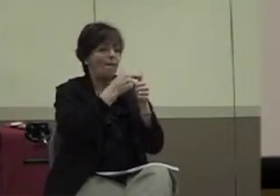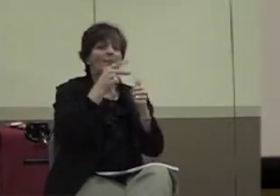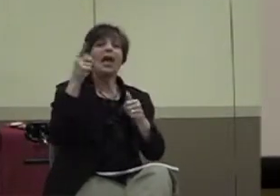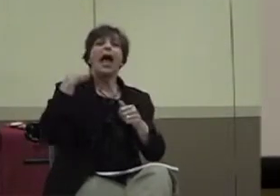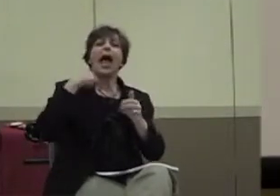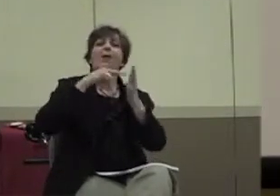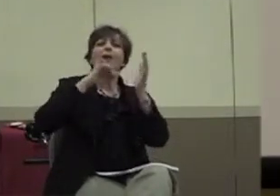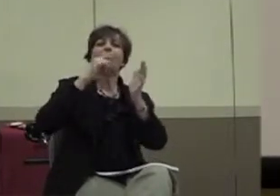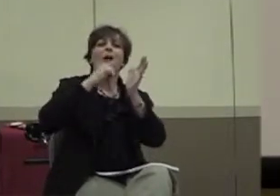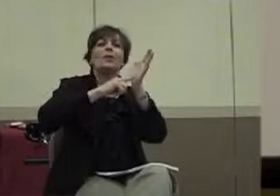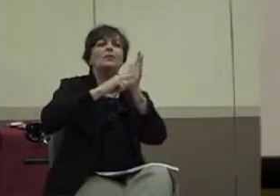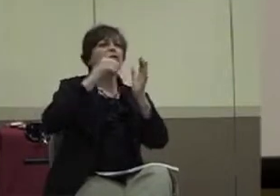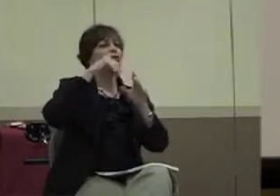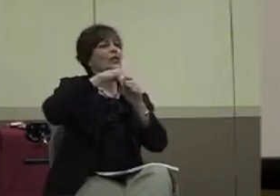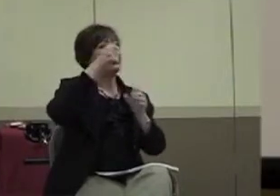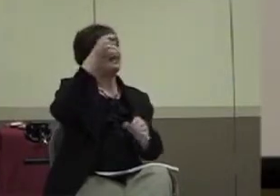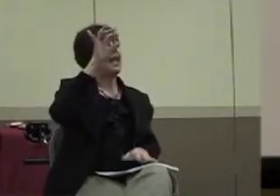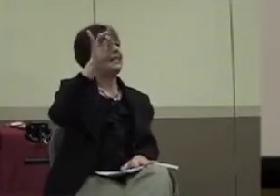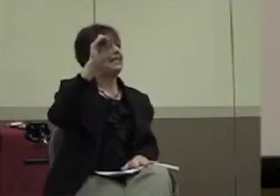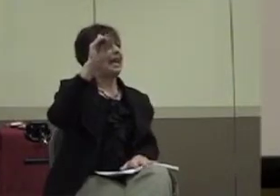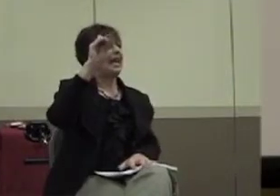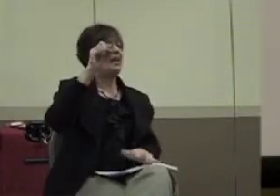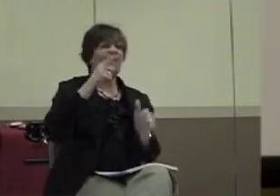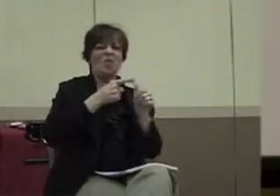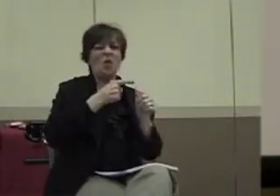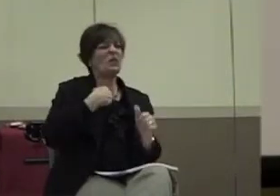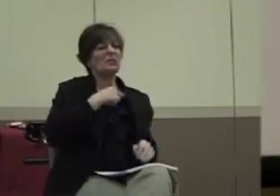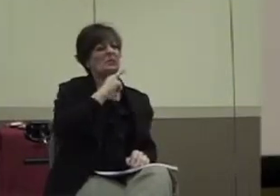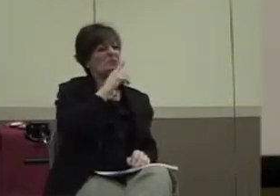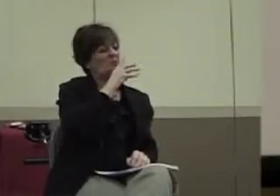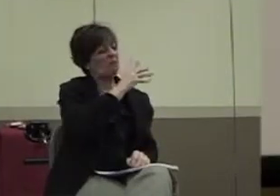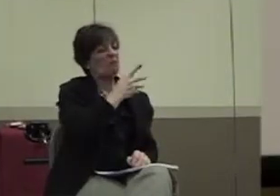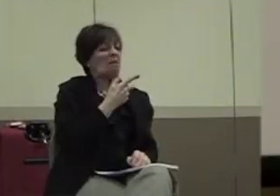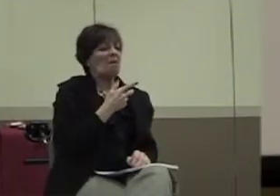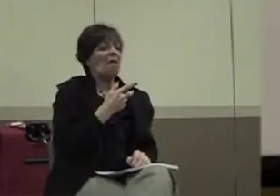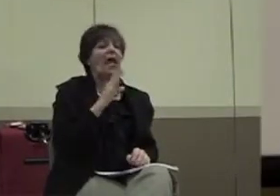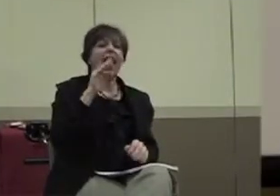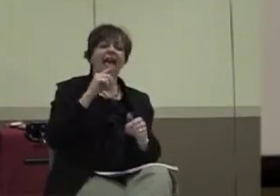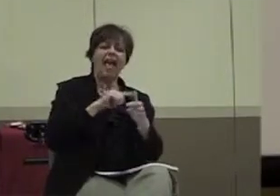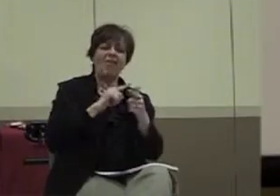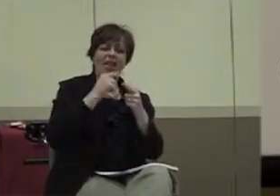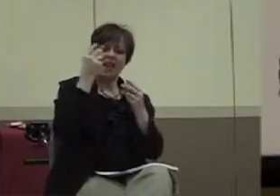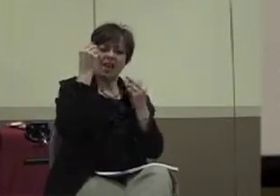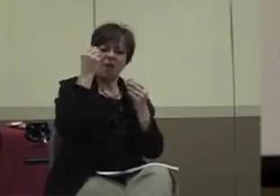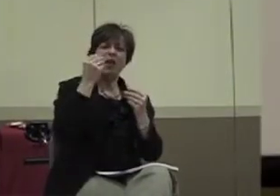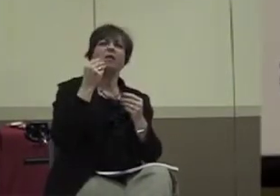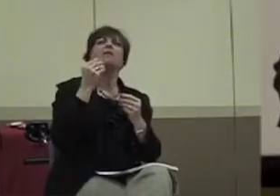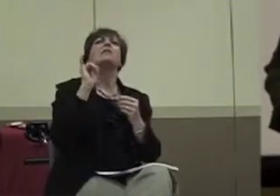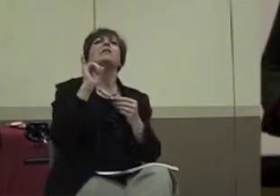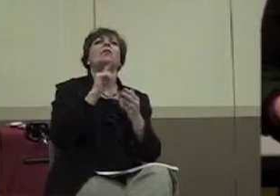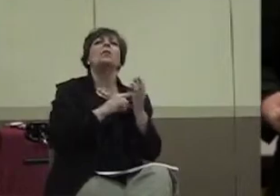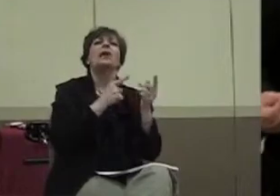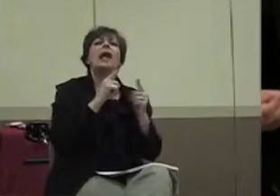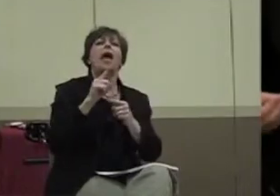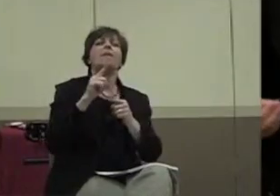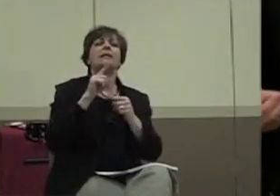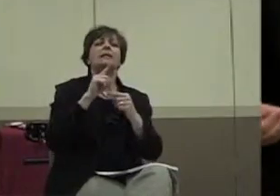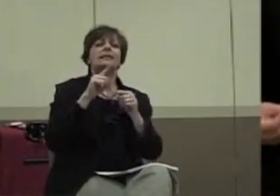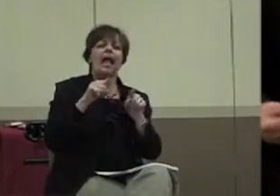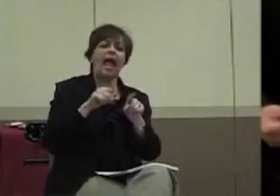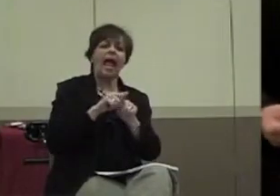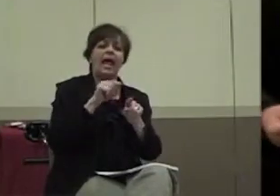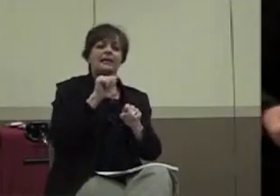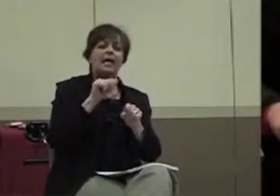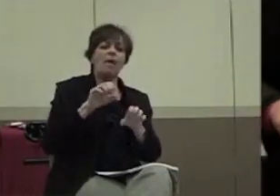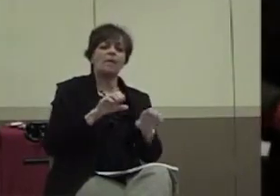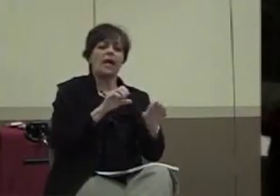in 1980. And at first I didn't pay much heed to it, and then I got to thinking, you know, here's what happens to me as a behavior therapist